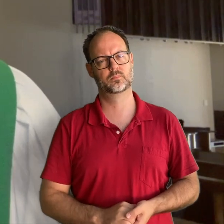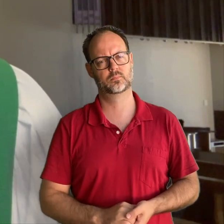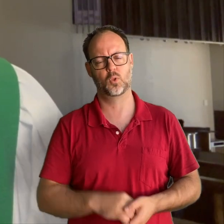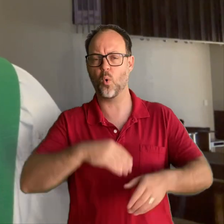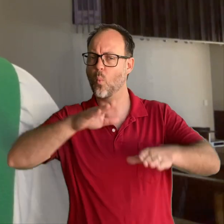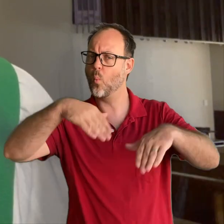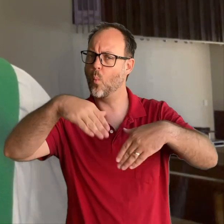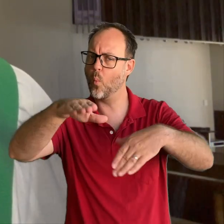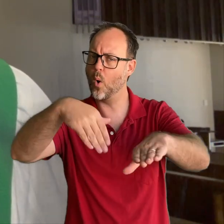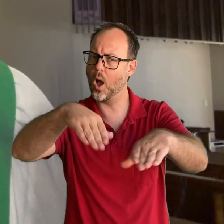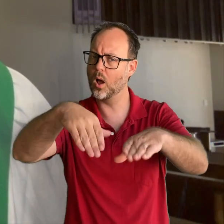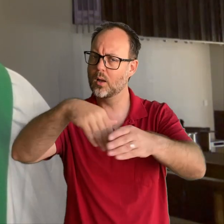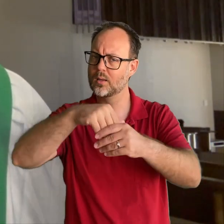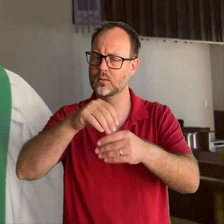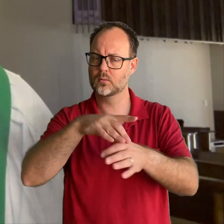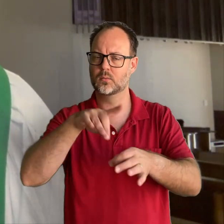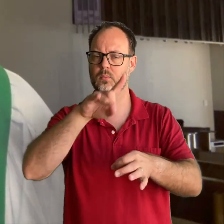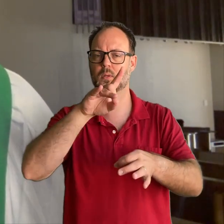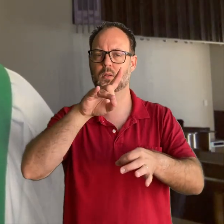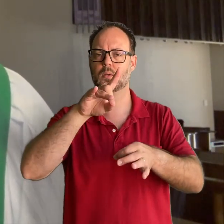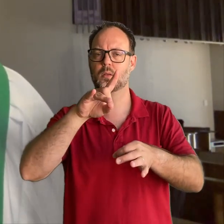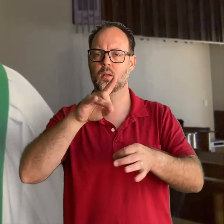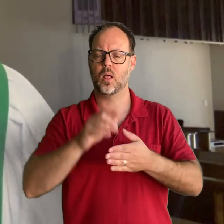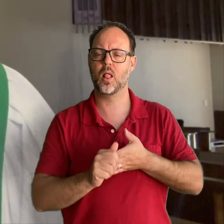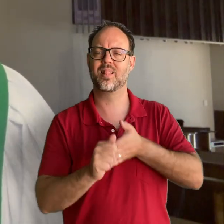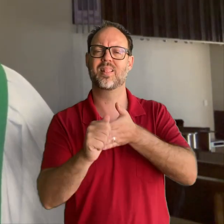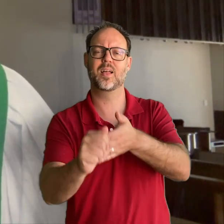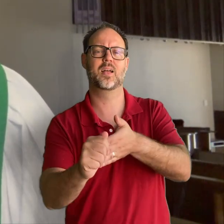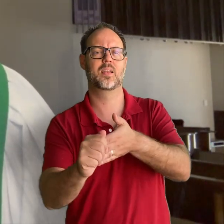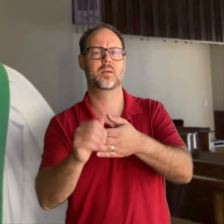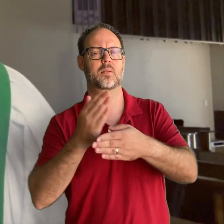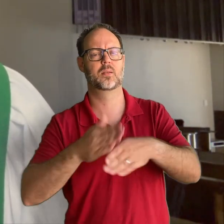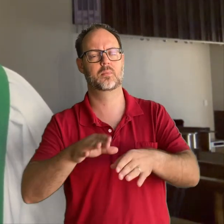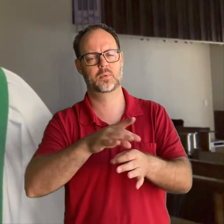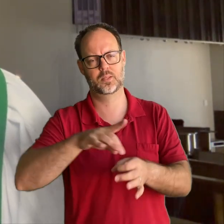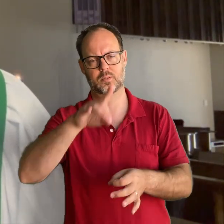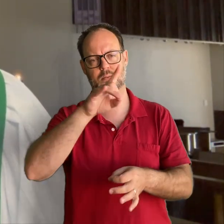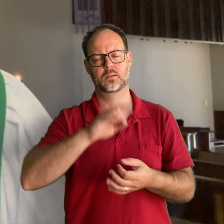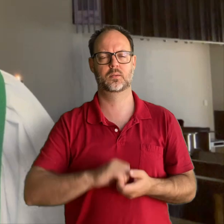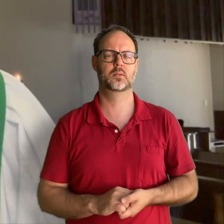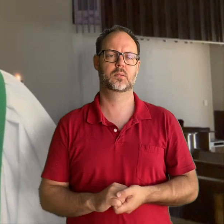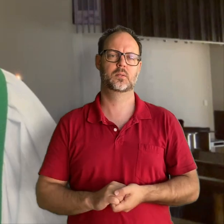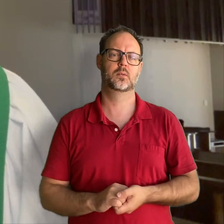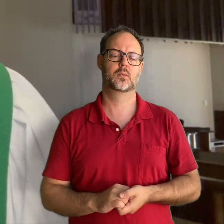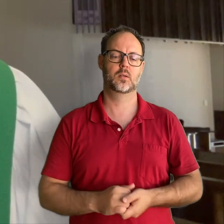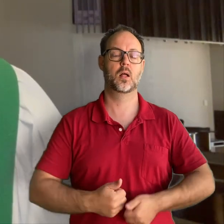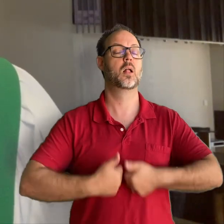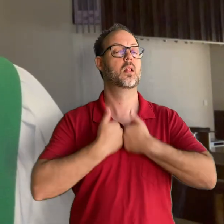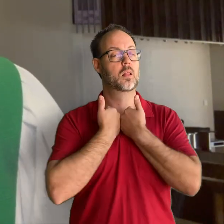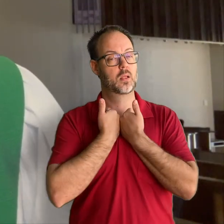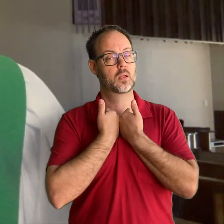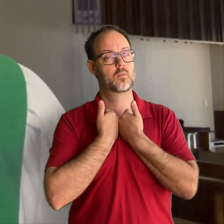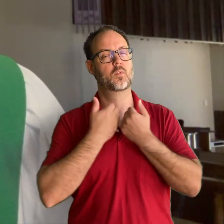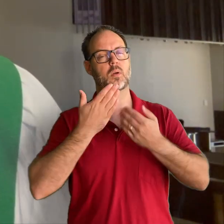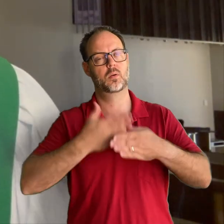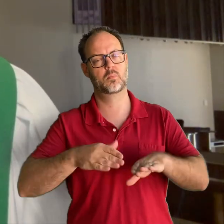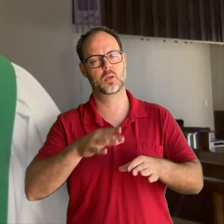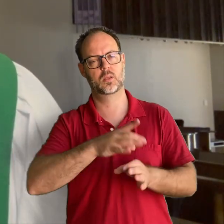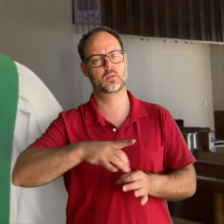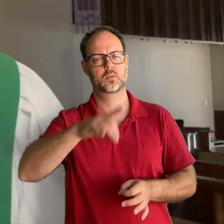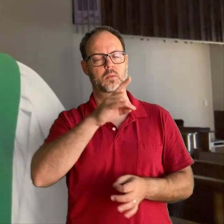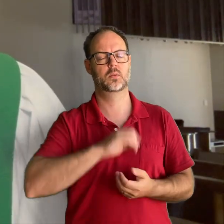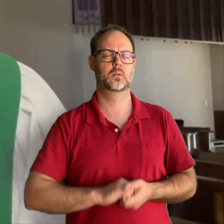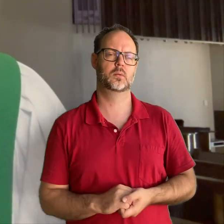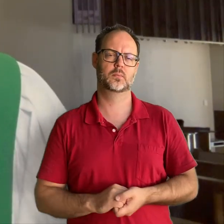are to walk in the Spirit. You are led by the Spirit. You live by the